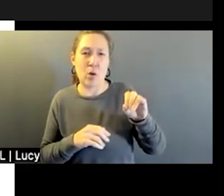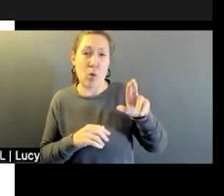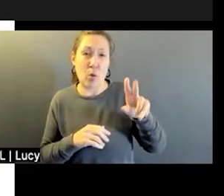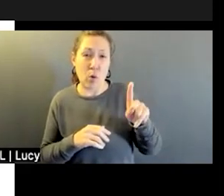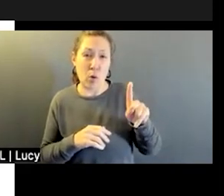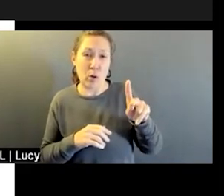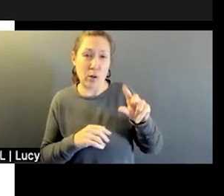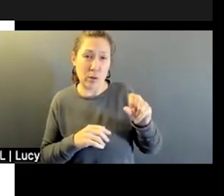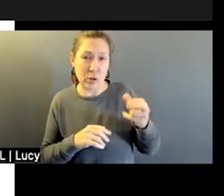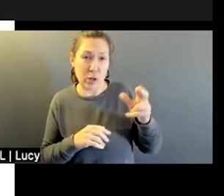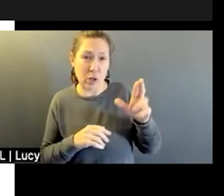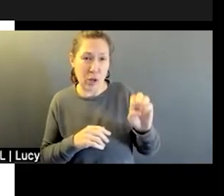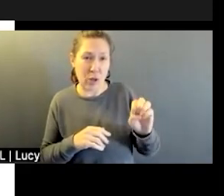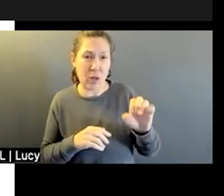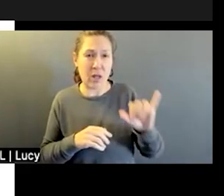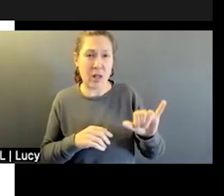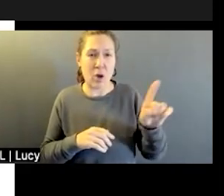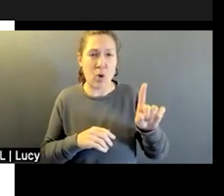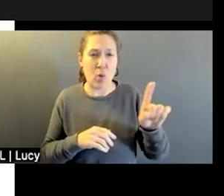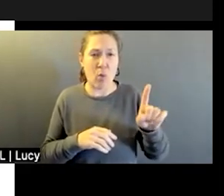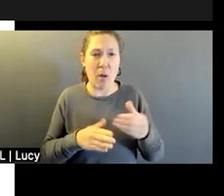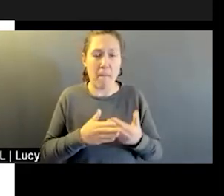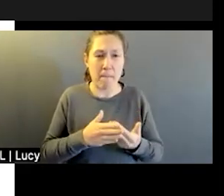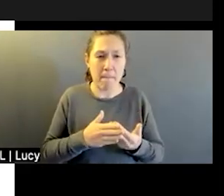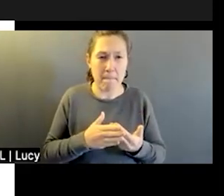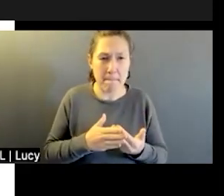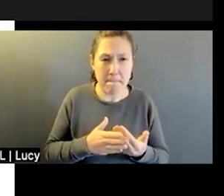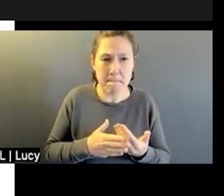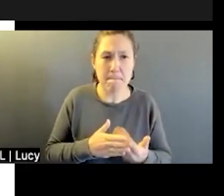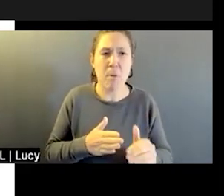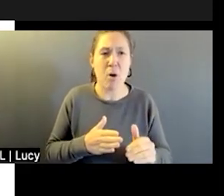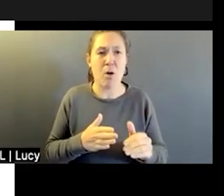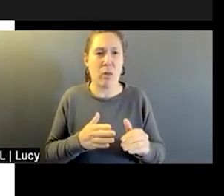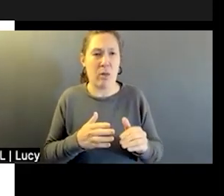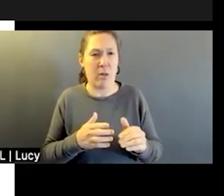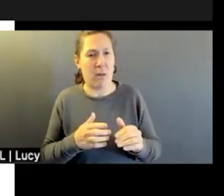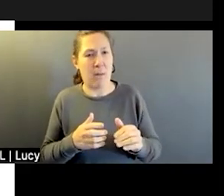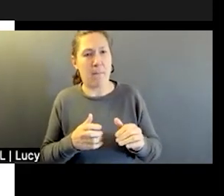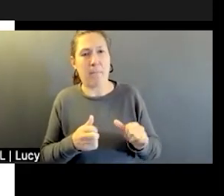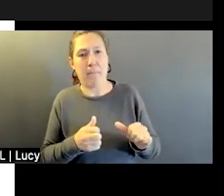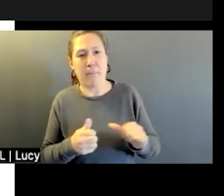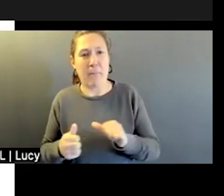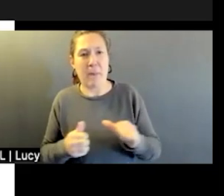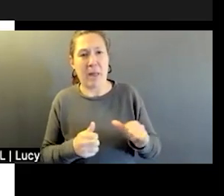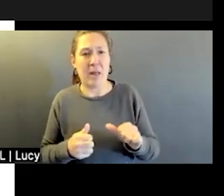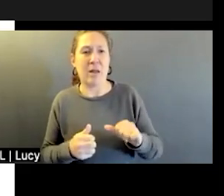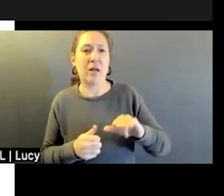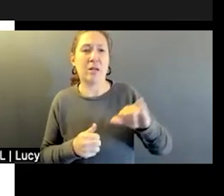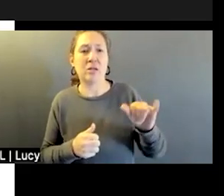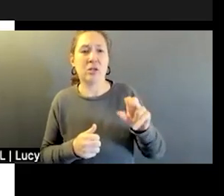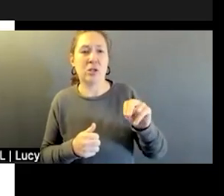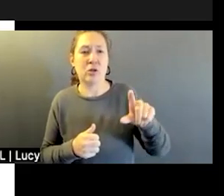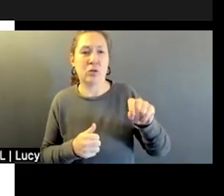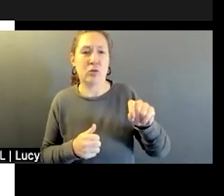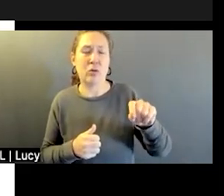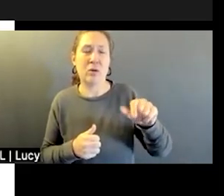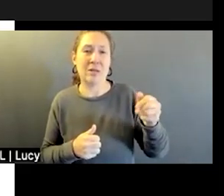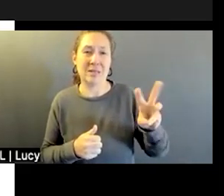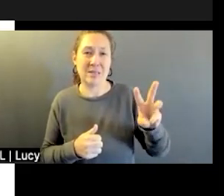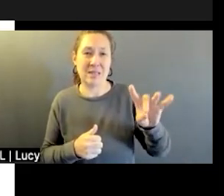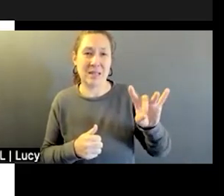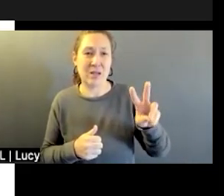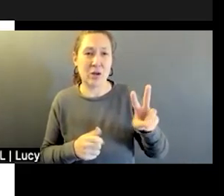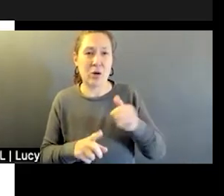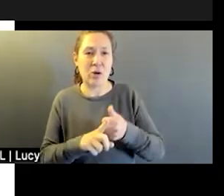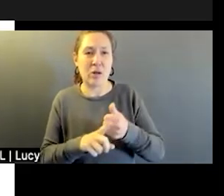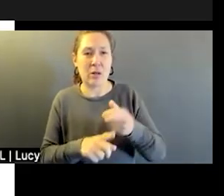the birth and the baptism on January the 20th, 1682, of Nicholas Saunderson, son of Anne